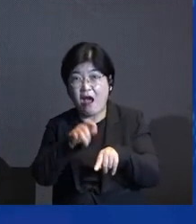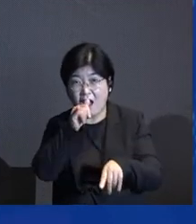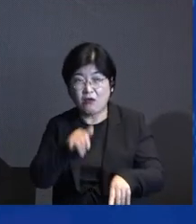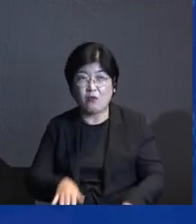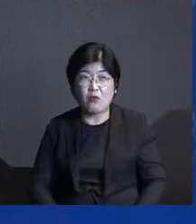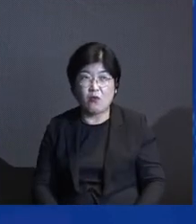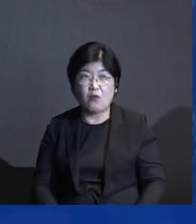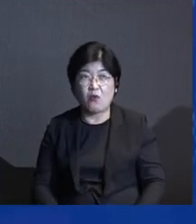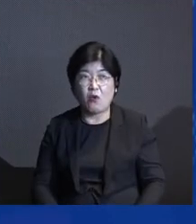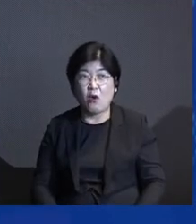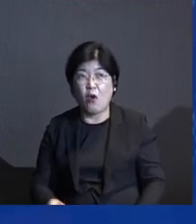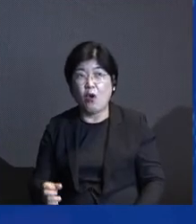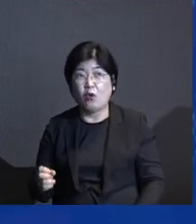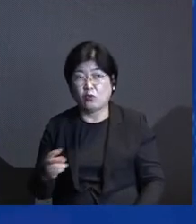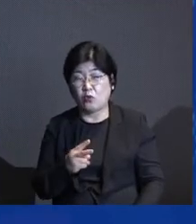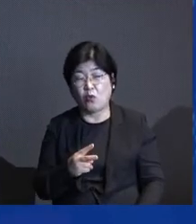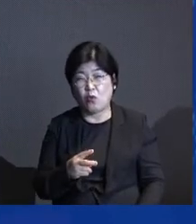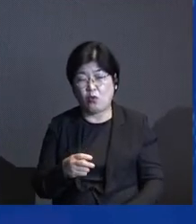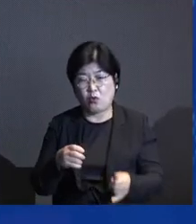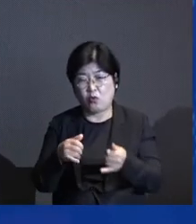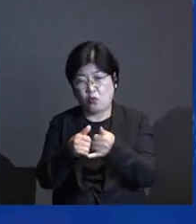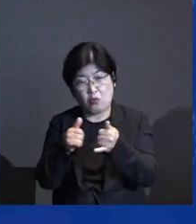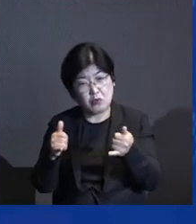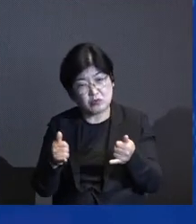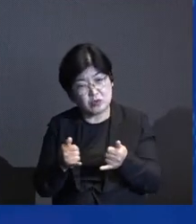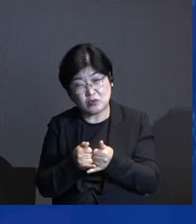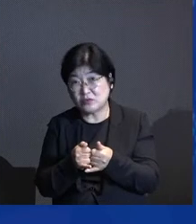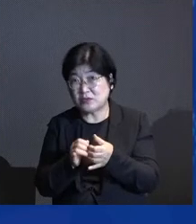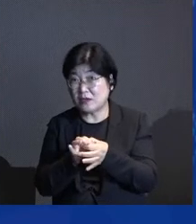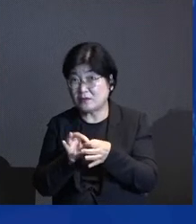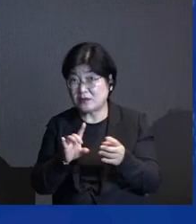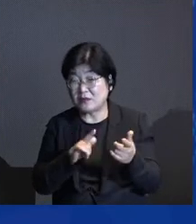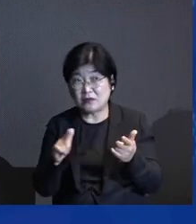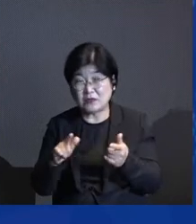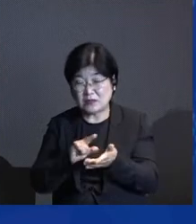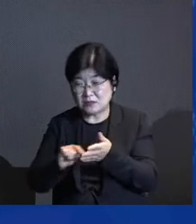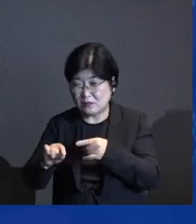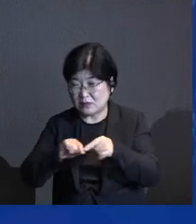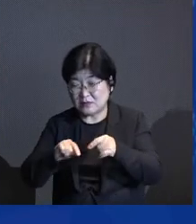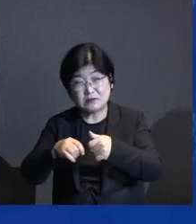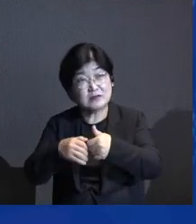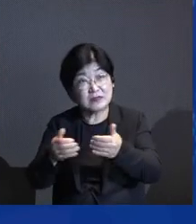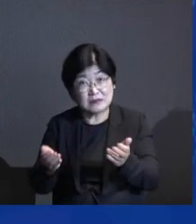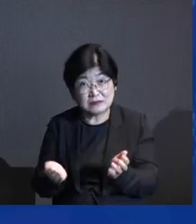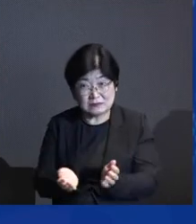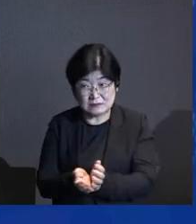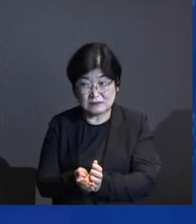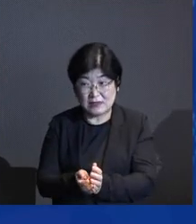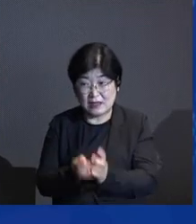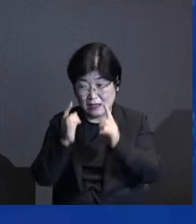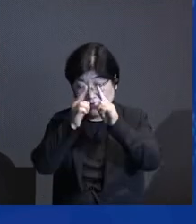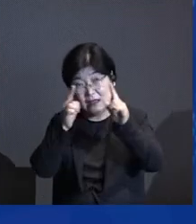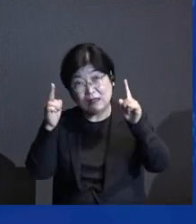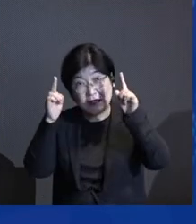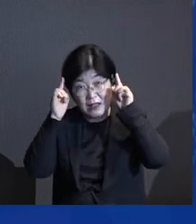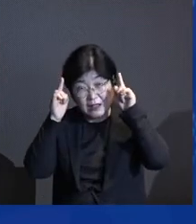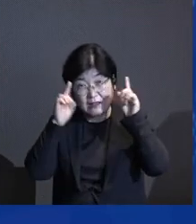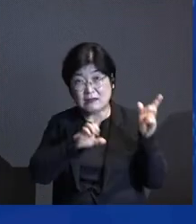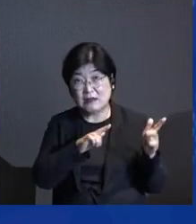includes Thammasat University, Yukawara Municipality, and Nogisaka Protocol. In this